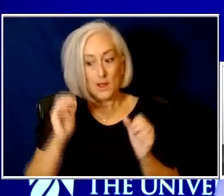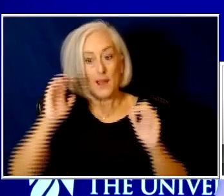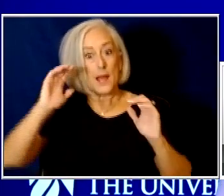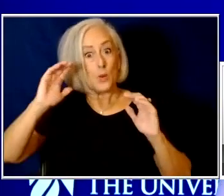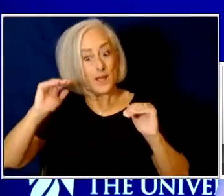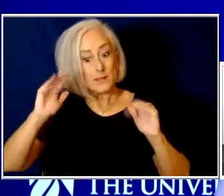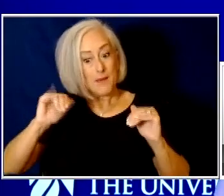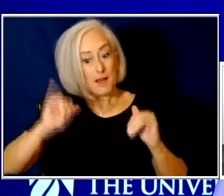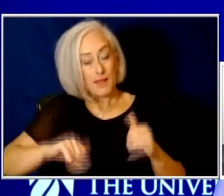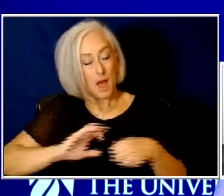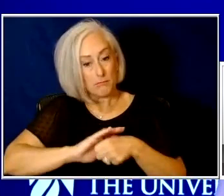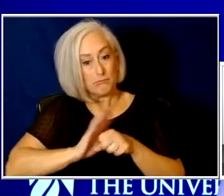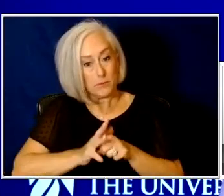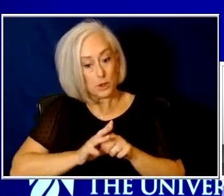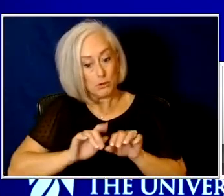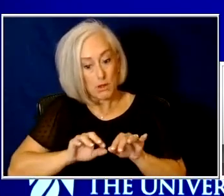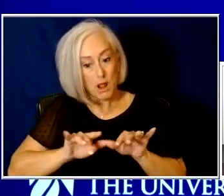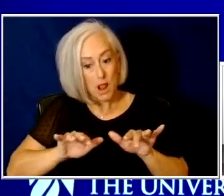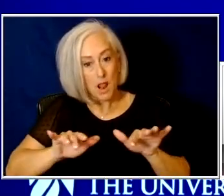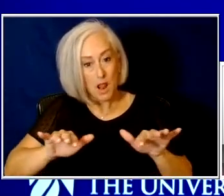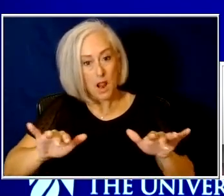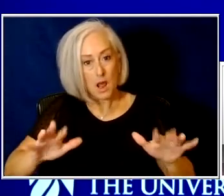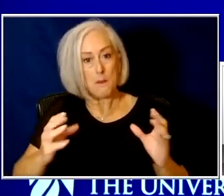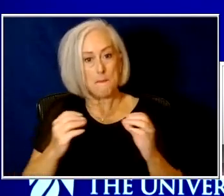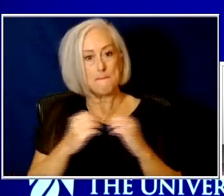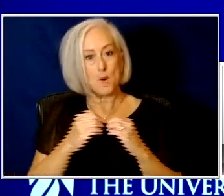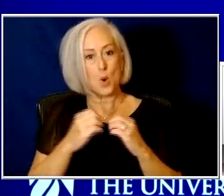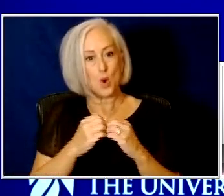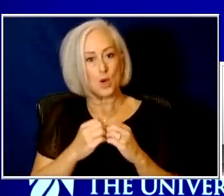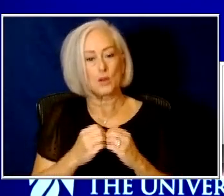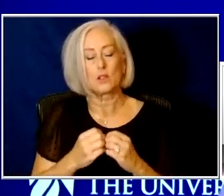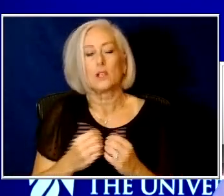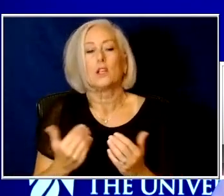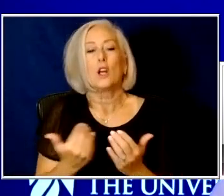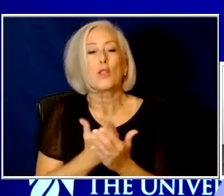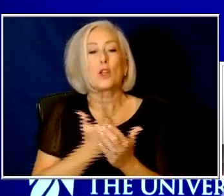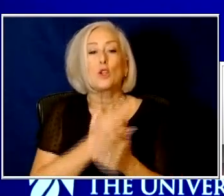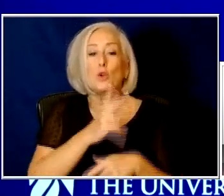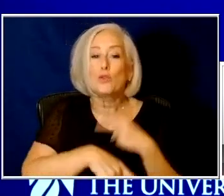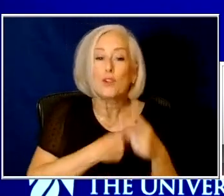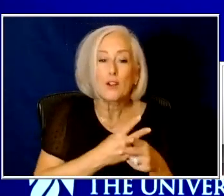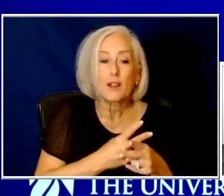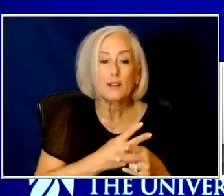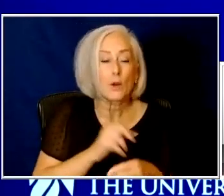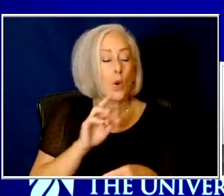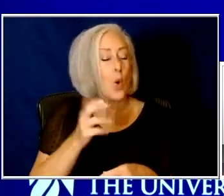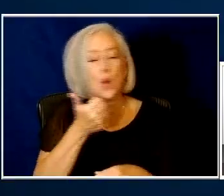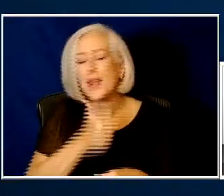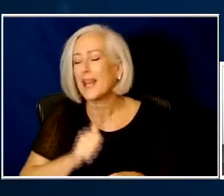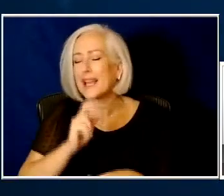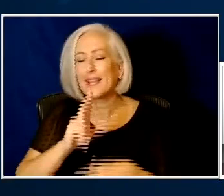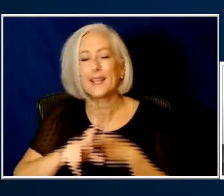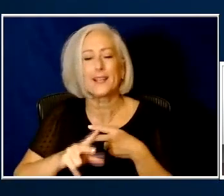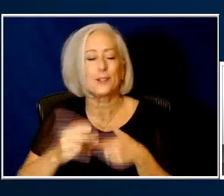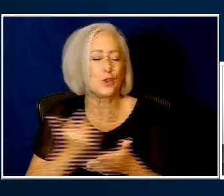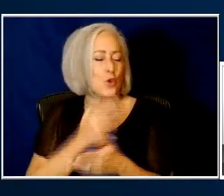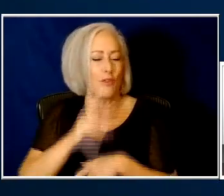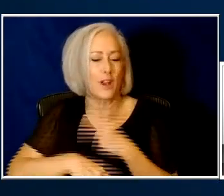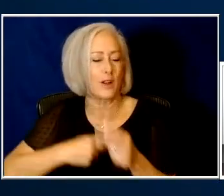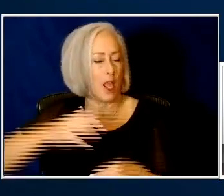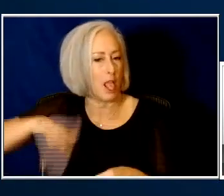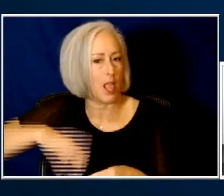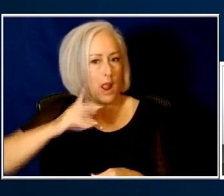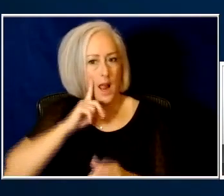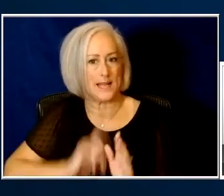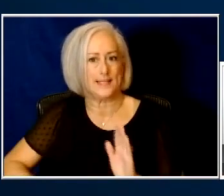and, you know, the new variant, but also any new variants that we haven't even identified yet as well. But luckily, what we have